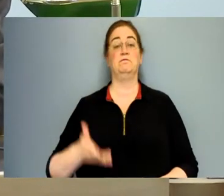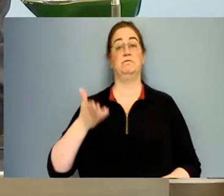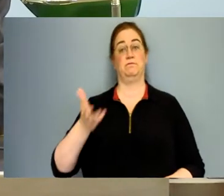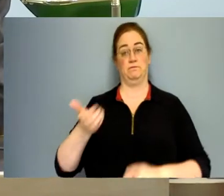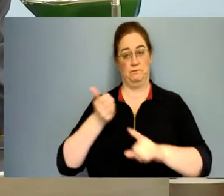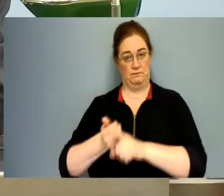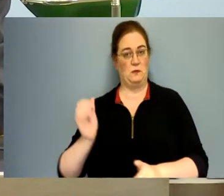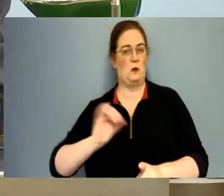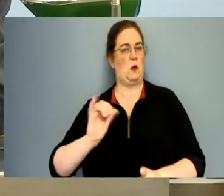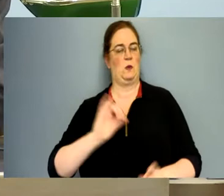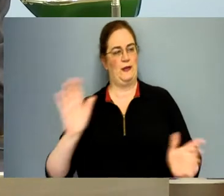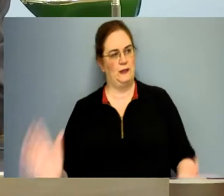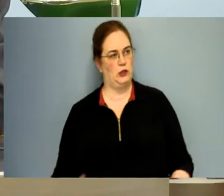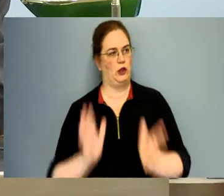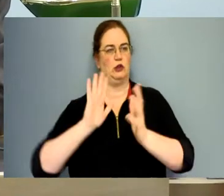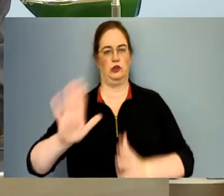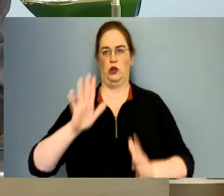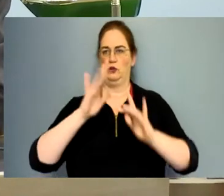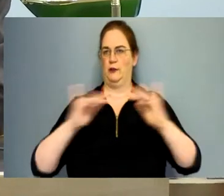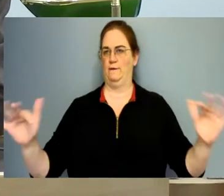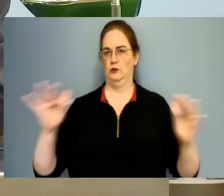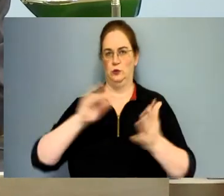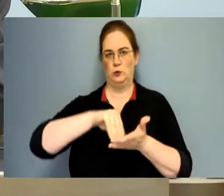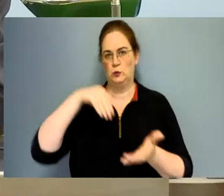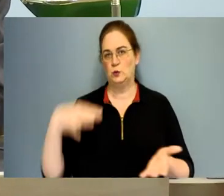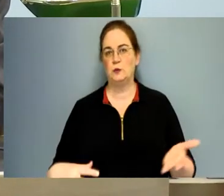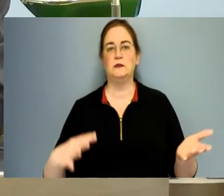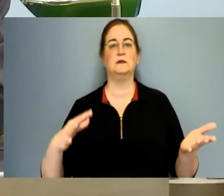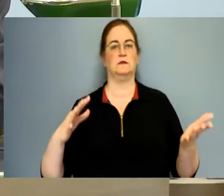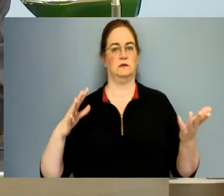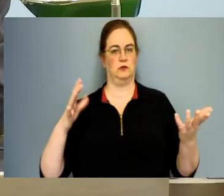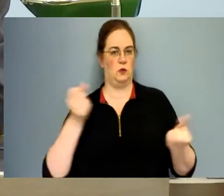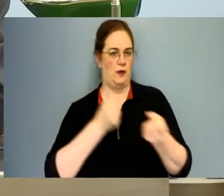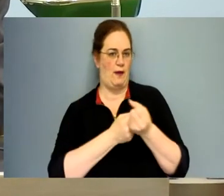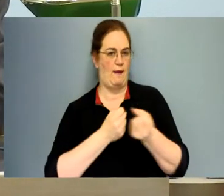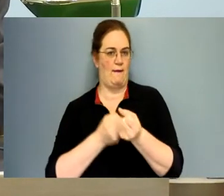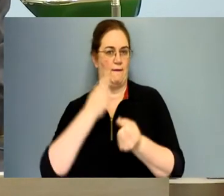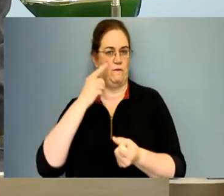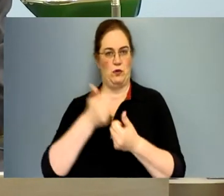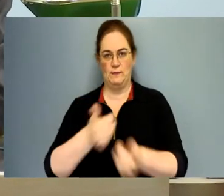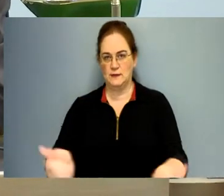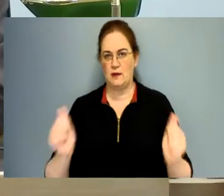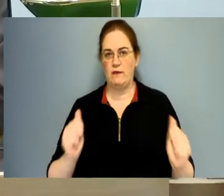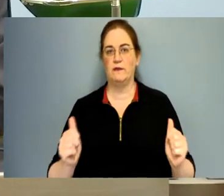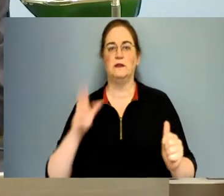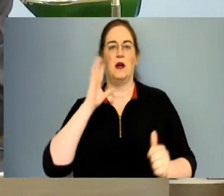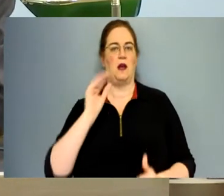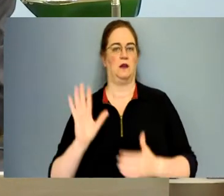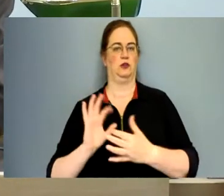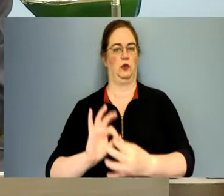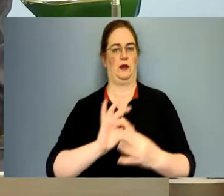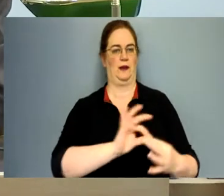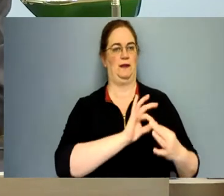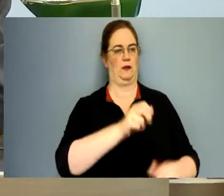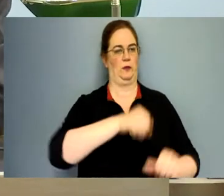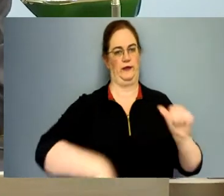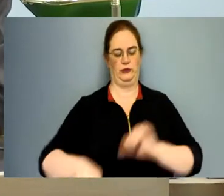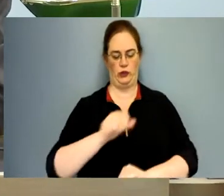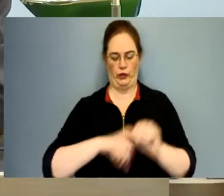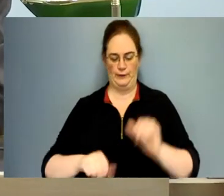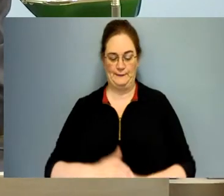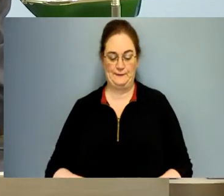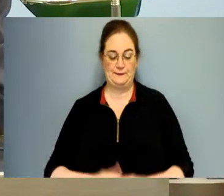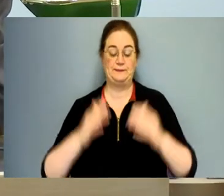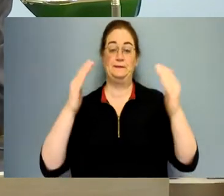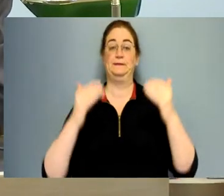is always encouraging her diverse group of students to advocate for themselves and to connect with one another.